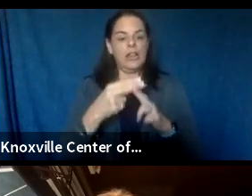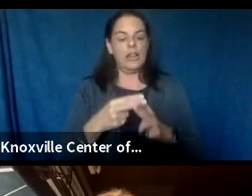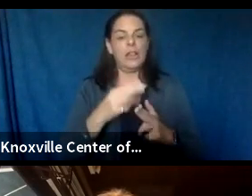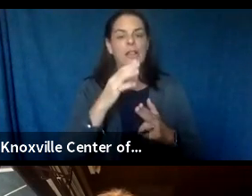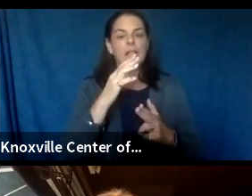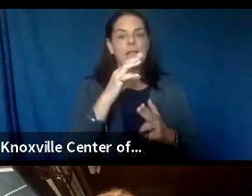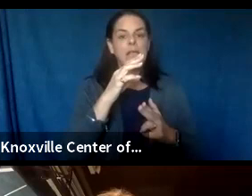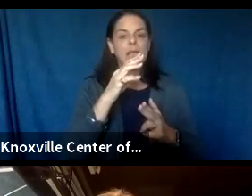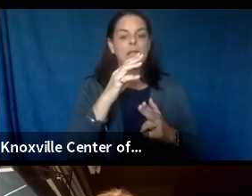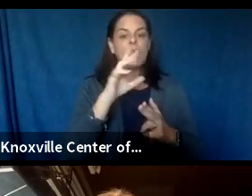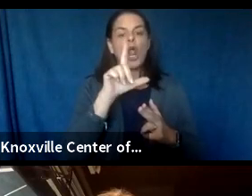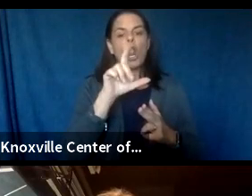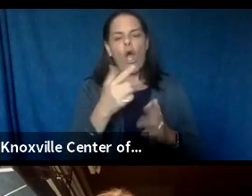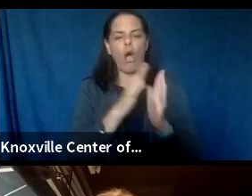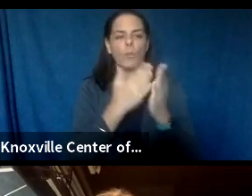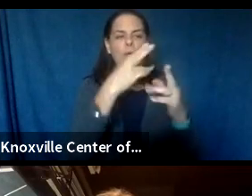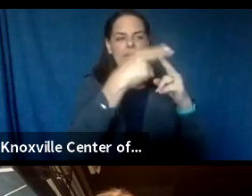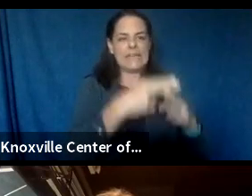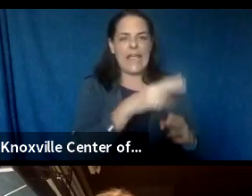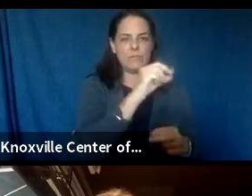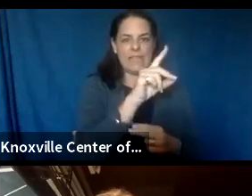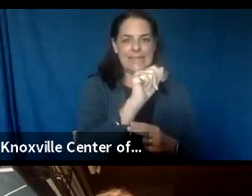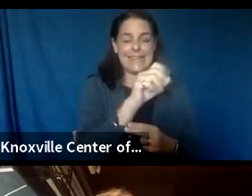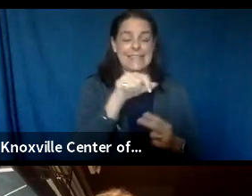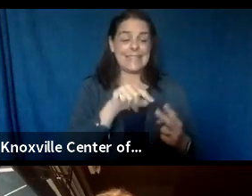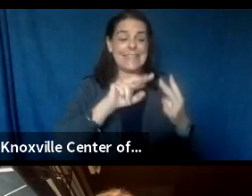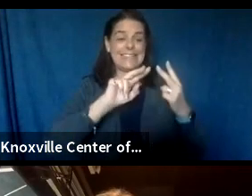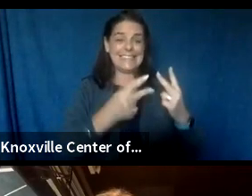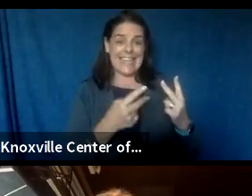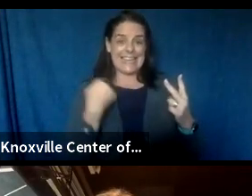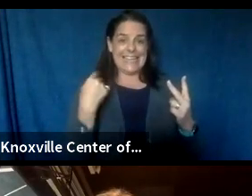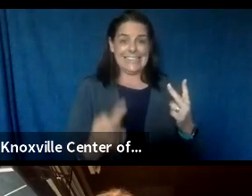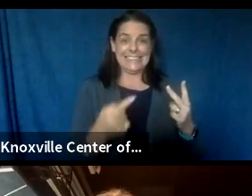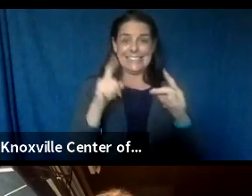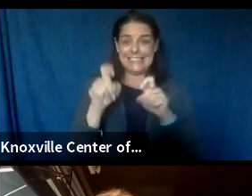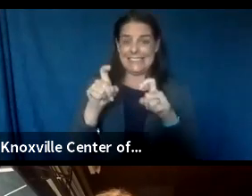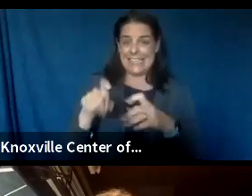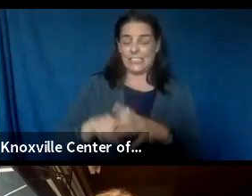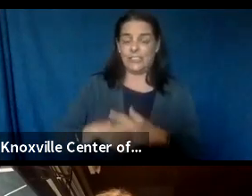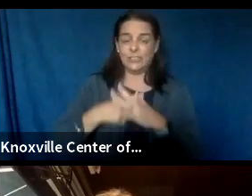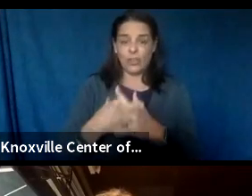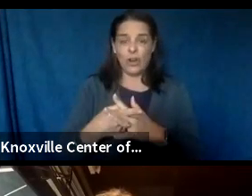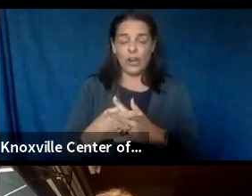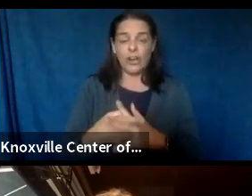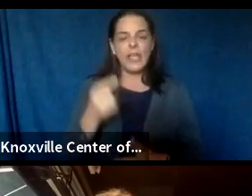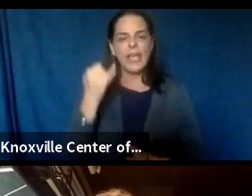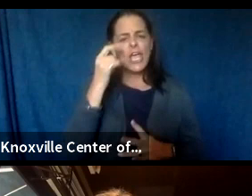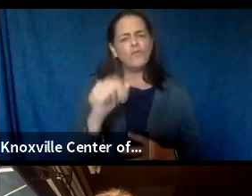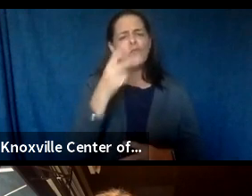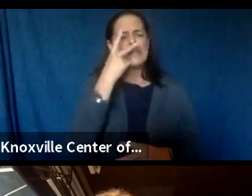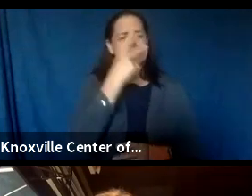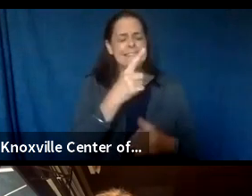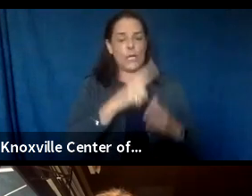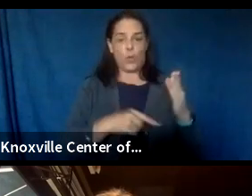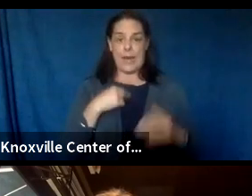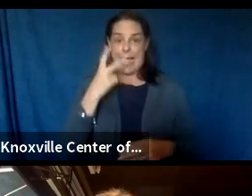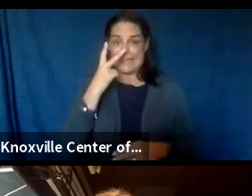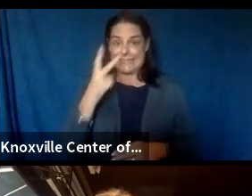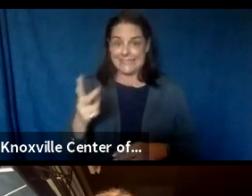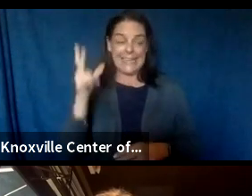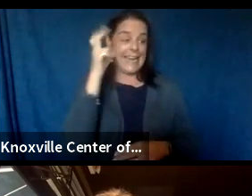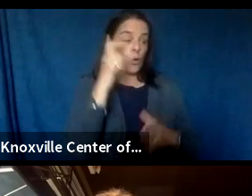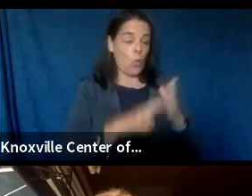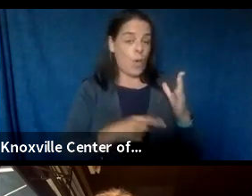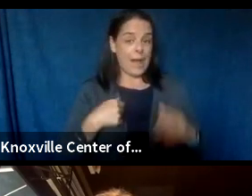dates. This is the second logbook I've had since the testing started. If you could see what I see and hear what I